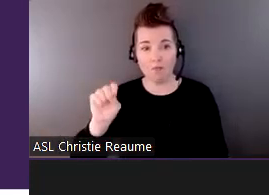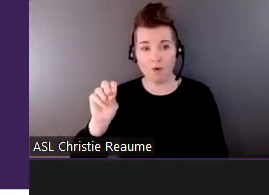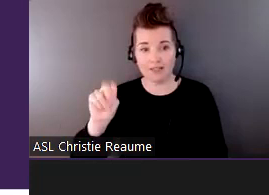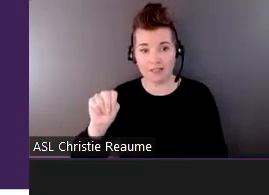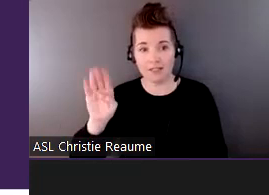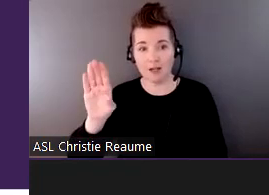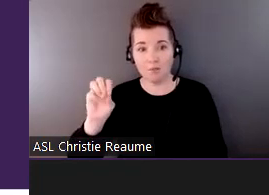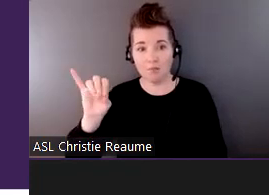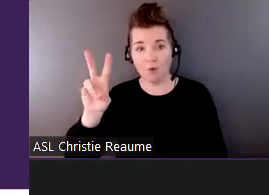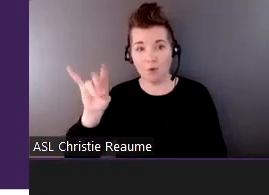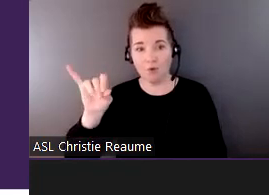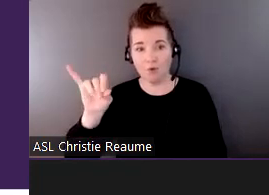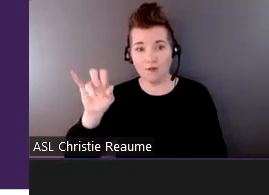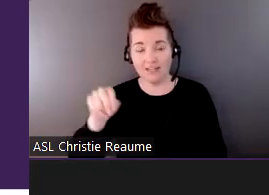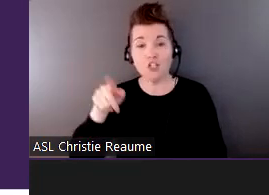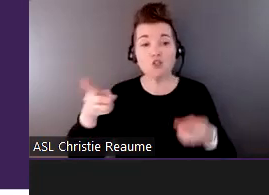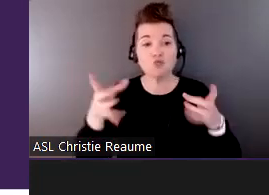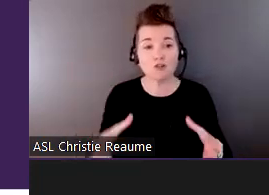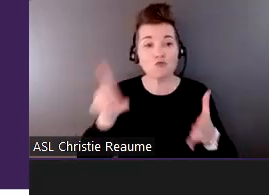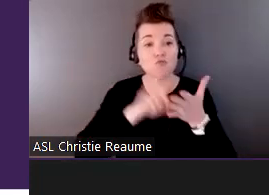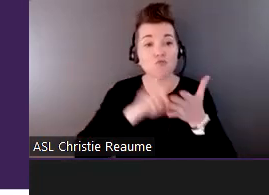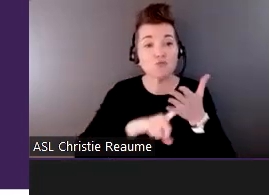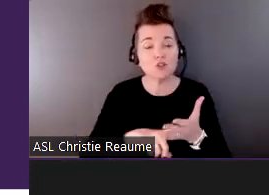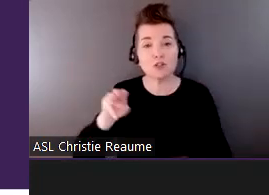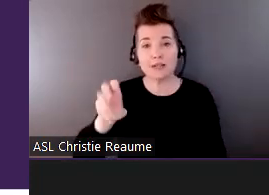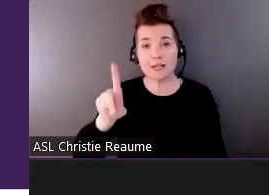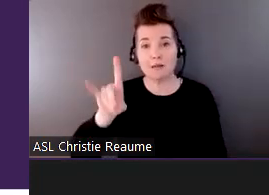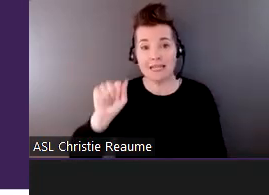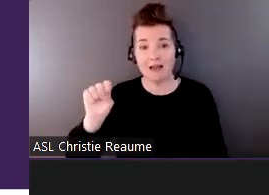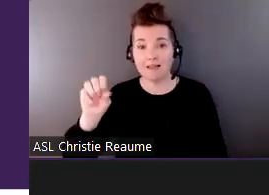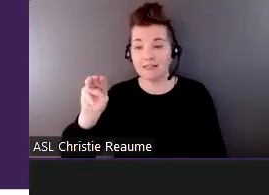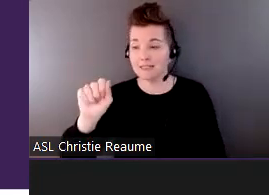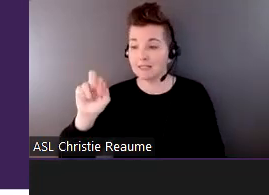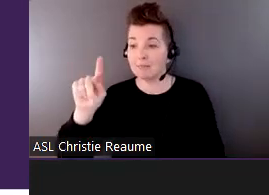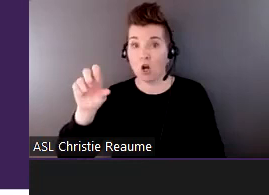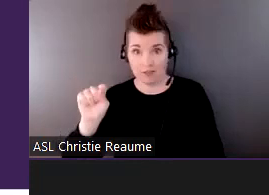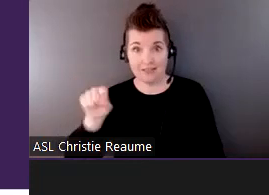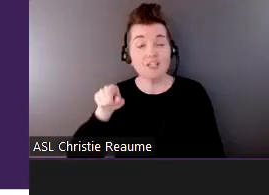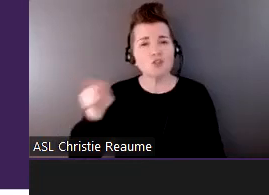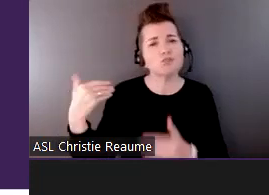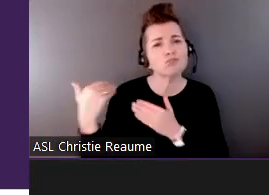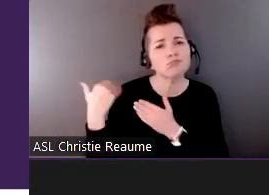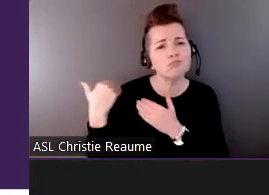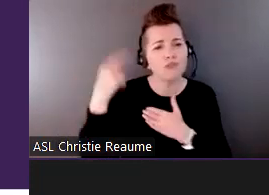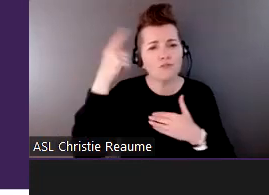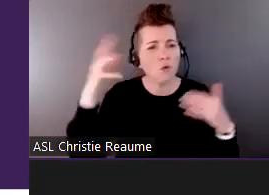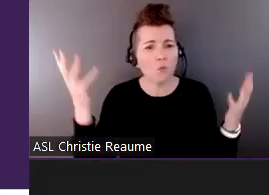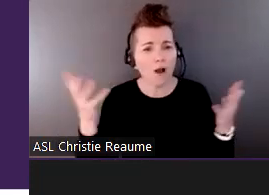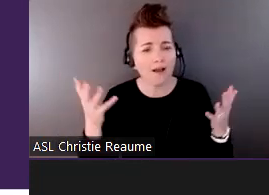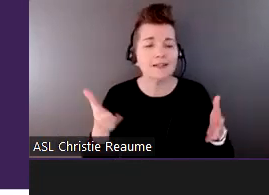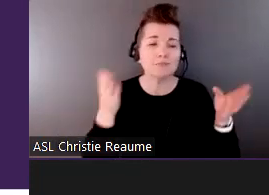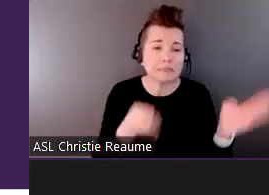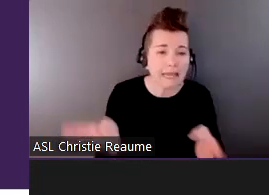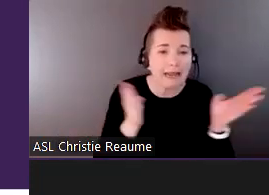director of research at media smarts and Kara is responsible for the planning uh planning methodology